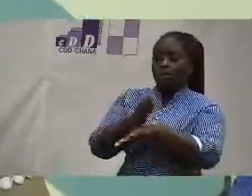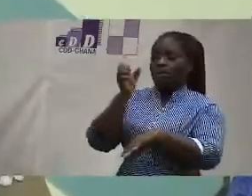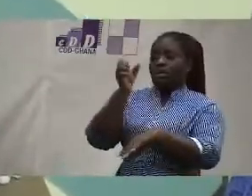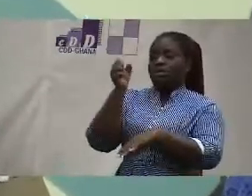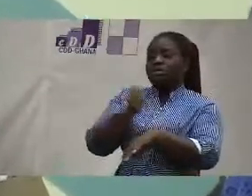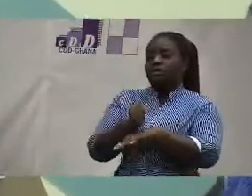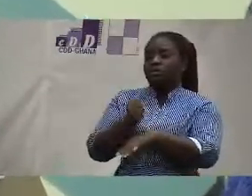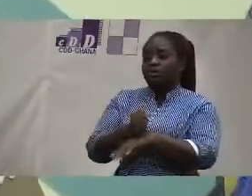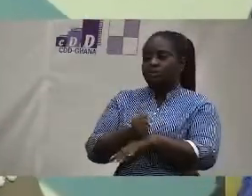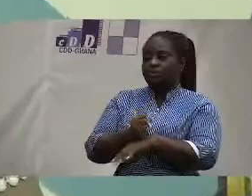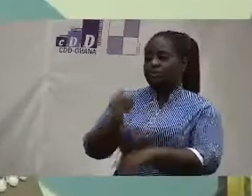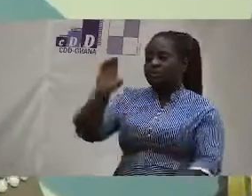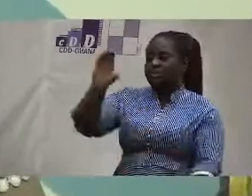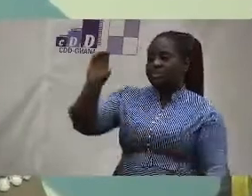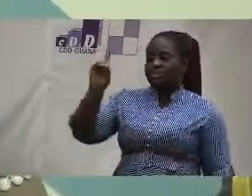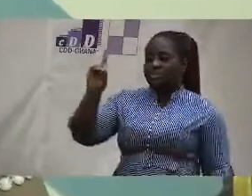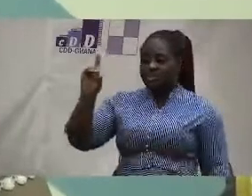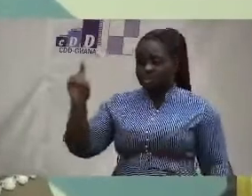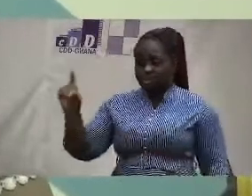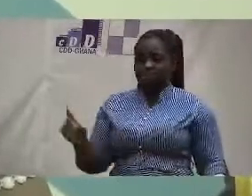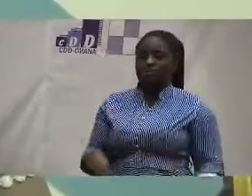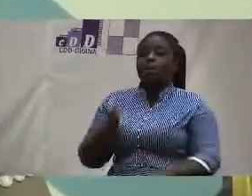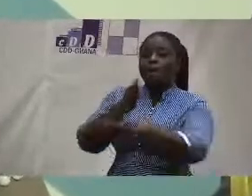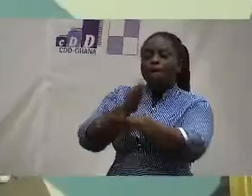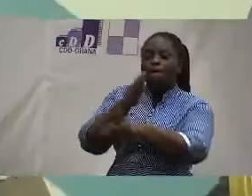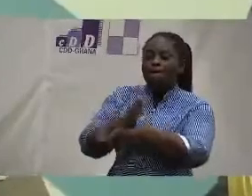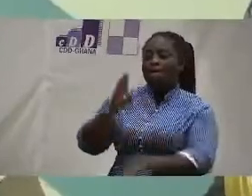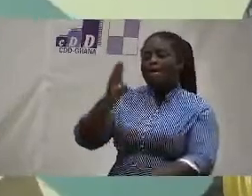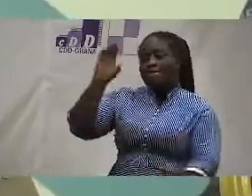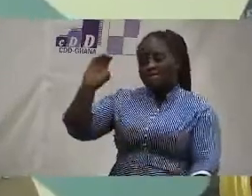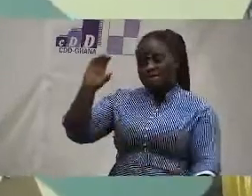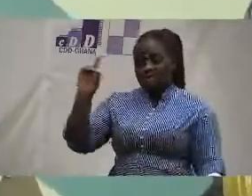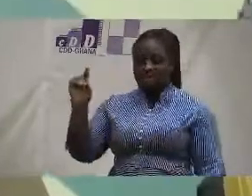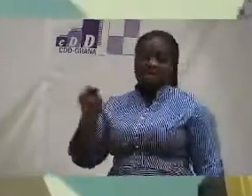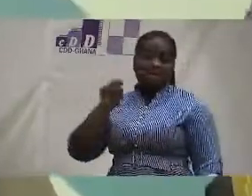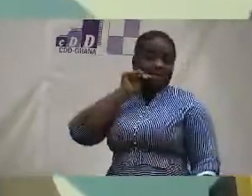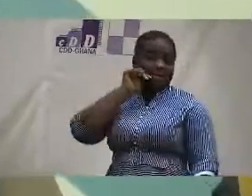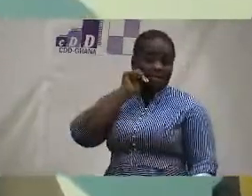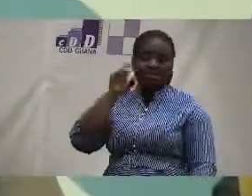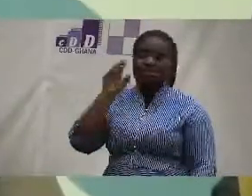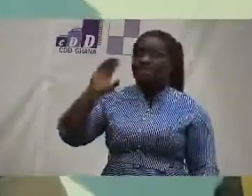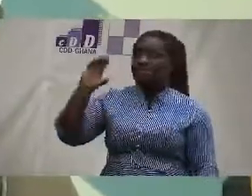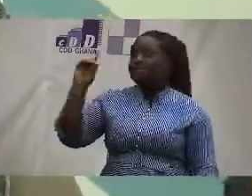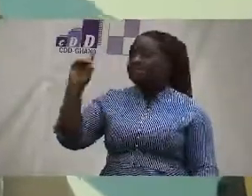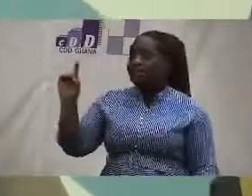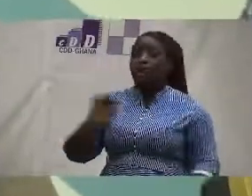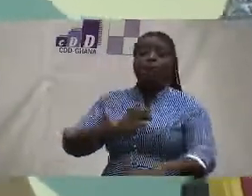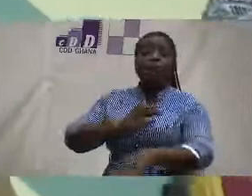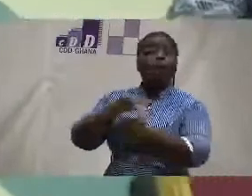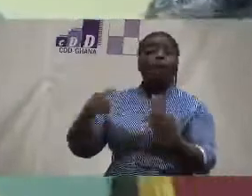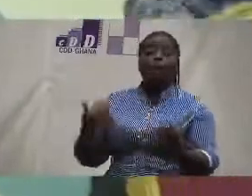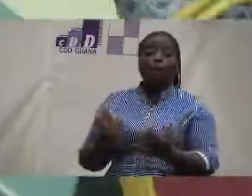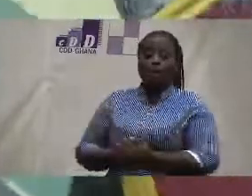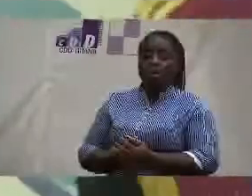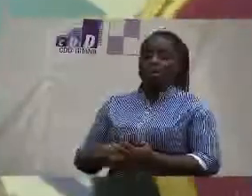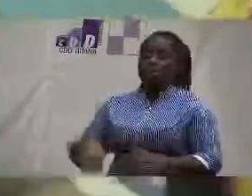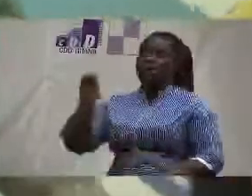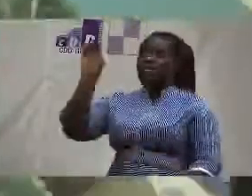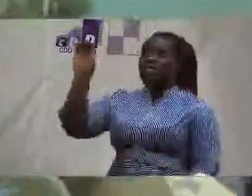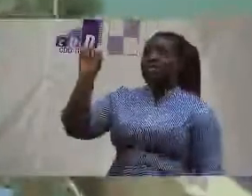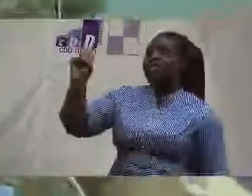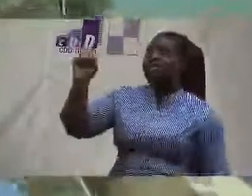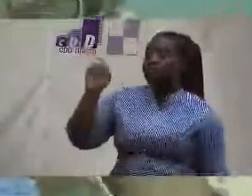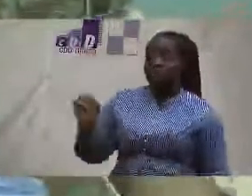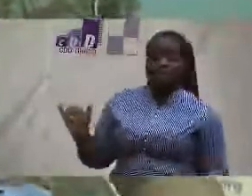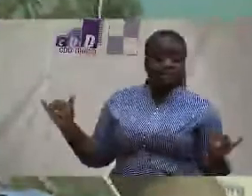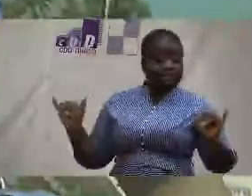CGG, and the Burkina CGD, and of course the Nigerian-based CDD. All are civil society in the